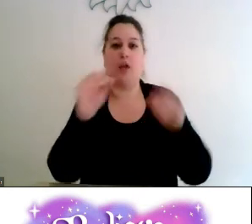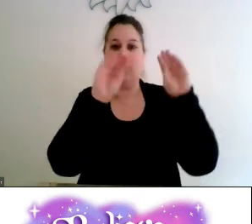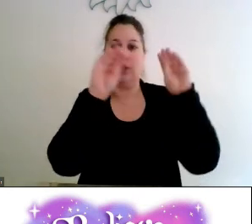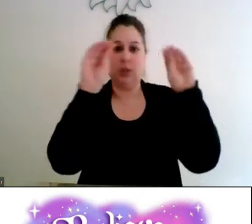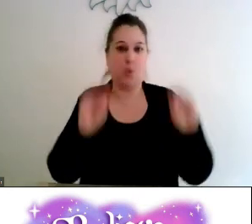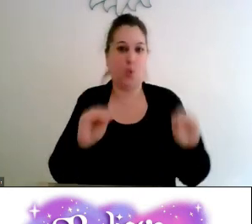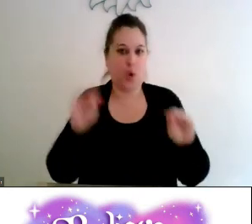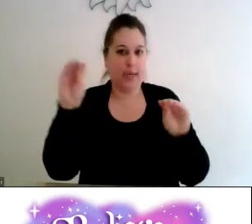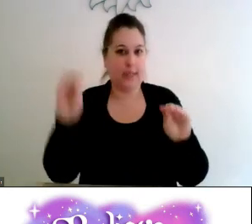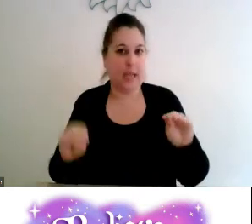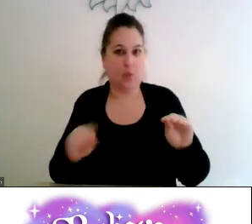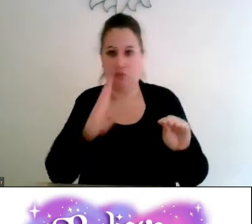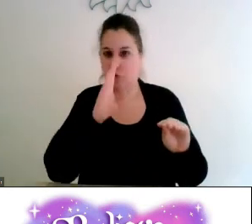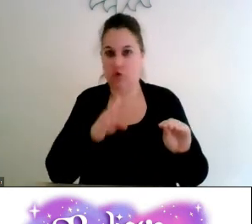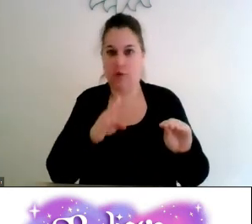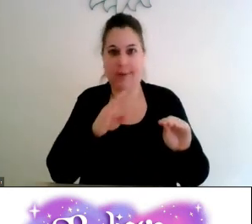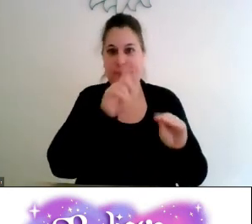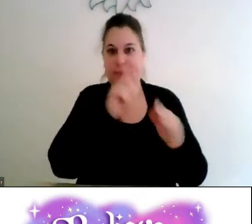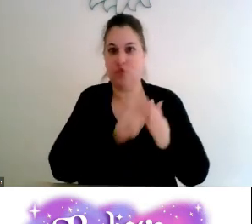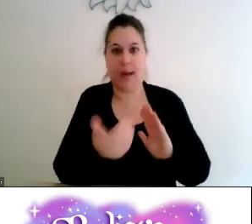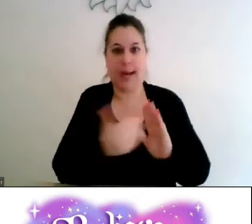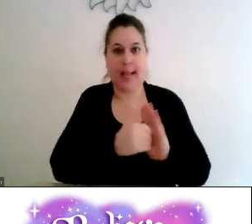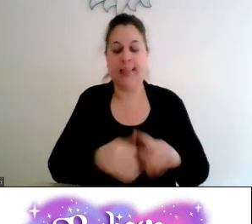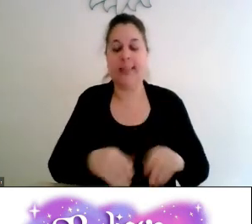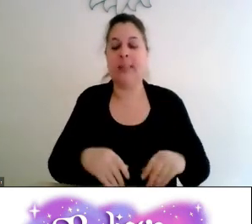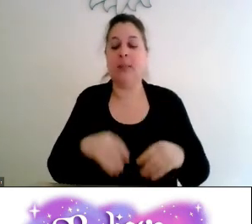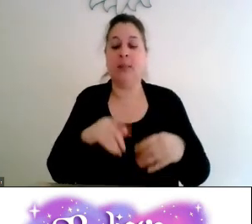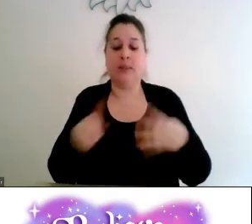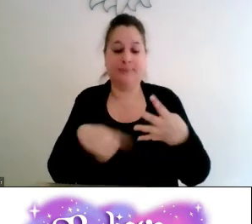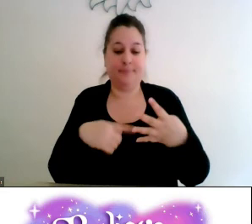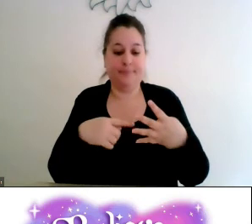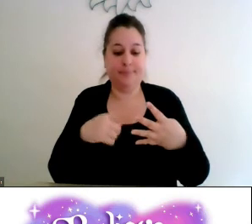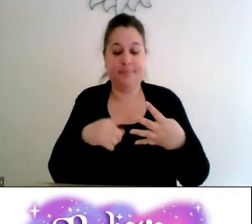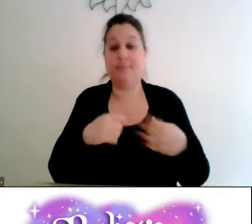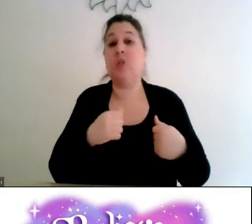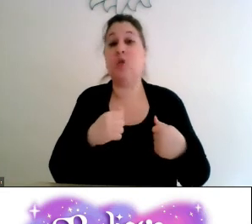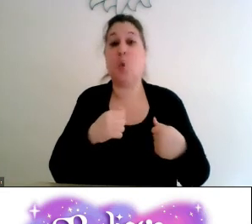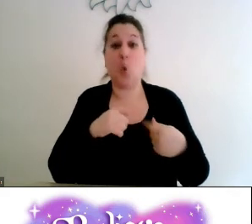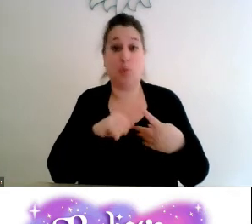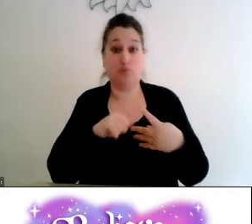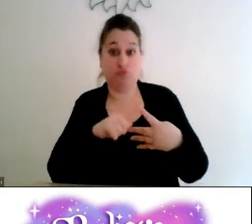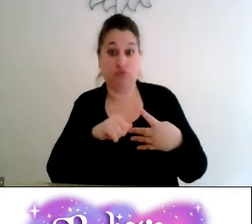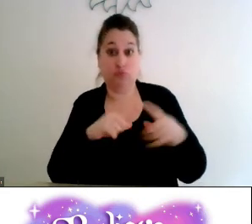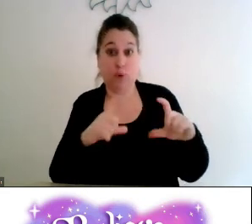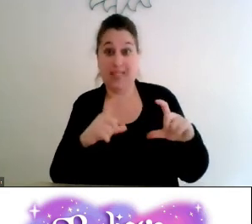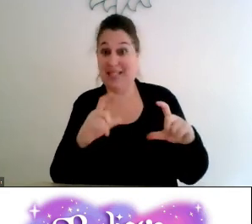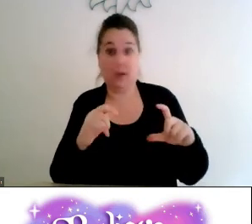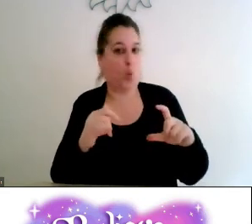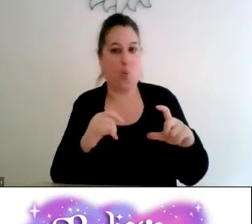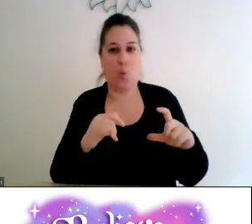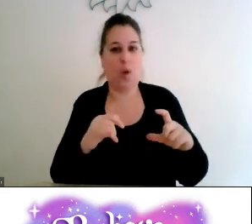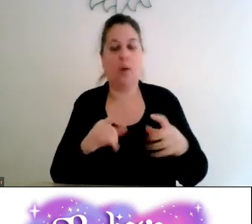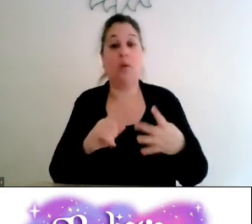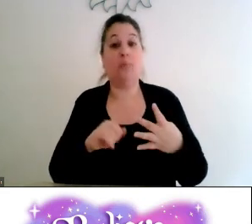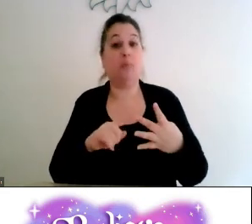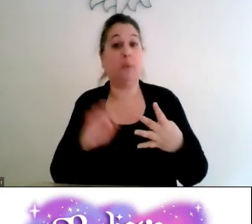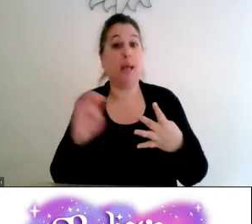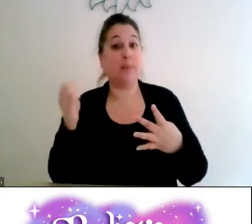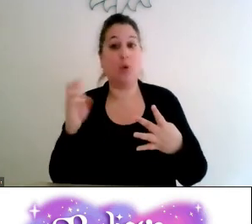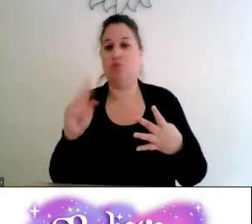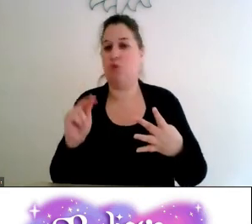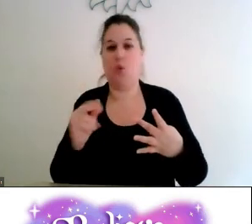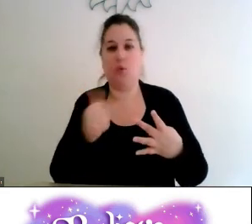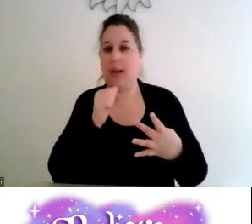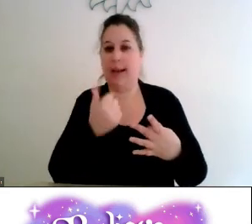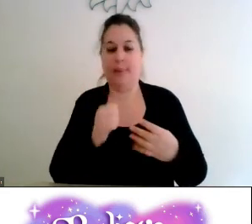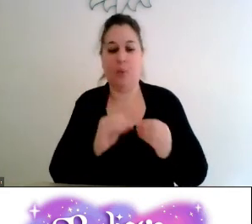Okay, do we see any parentheses? Nope. Any exponents? Nope. Any multiplication or division? Yes, but left to right.